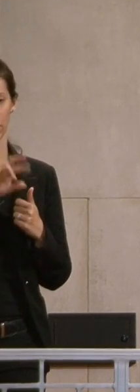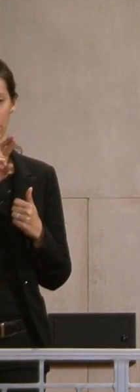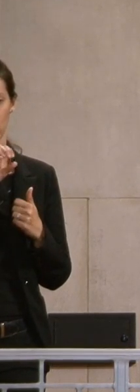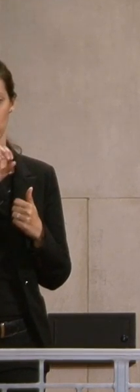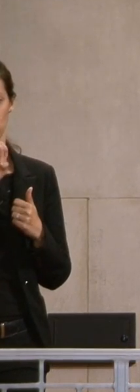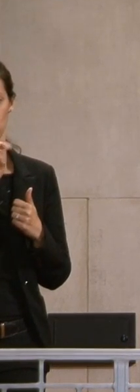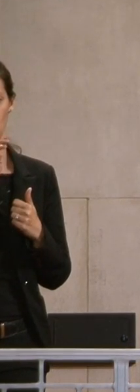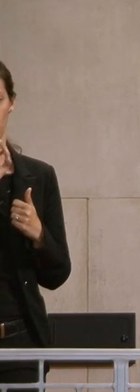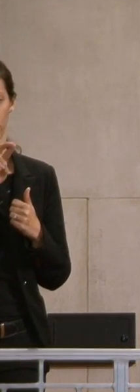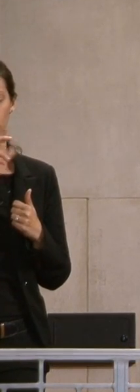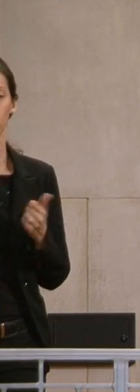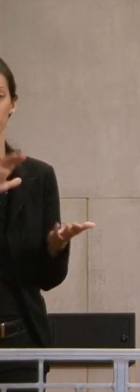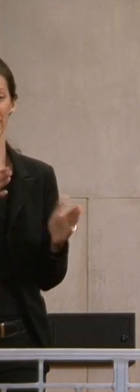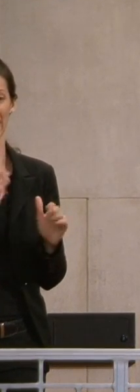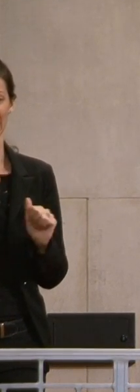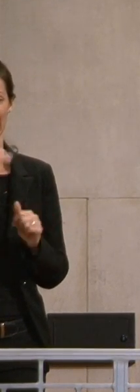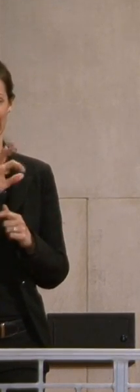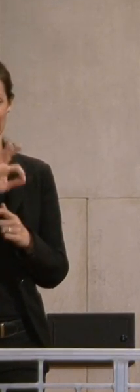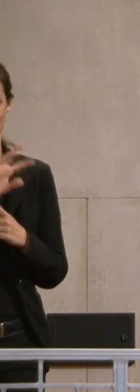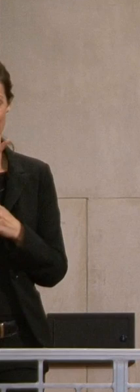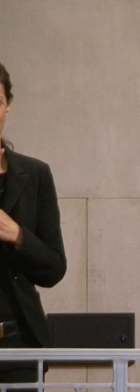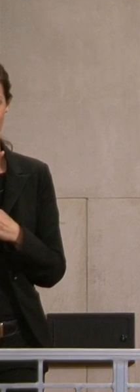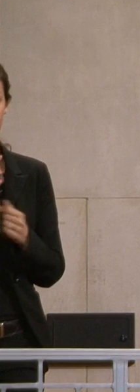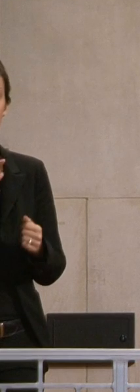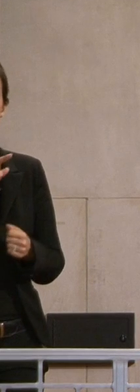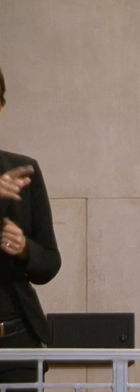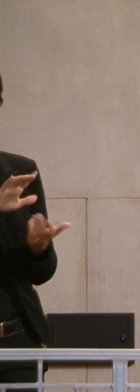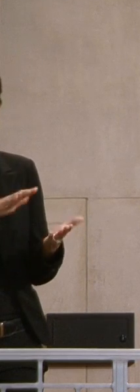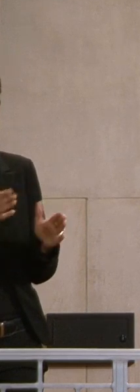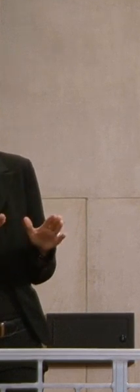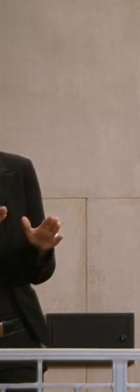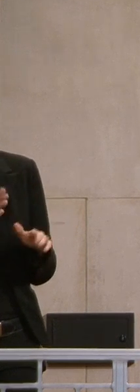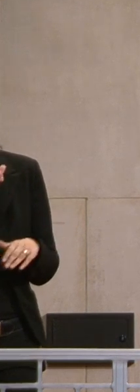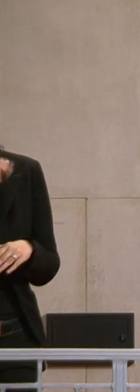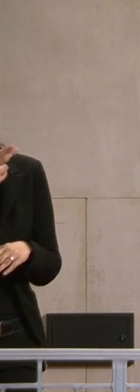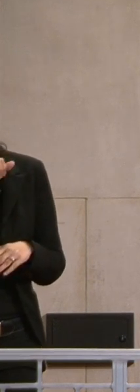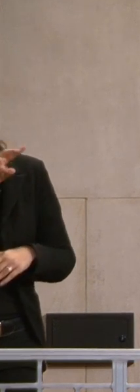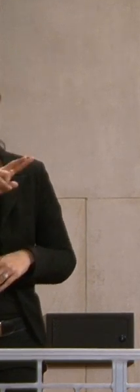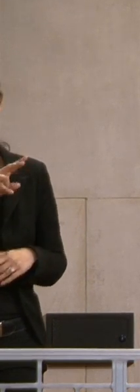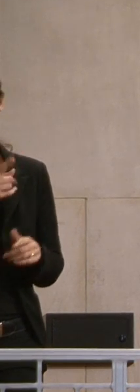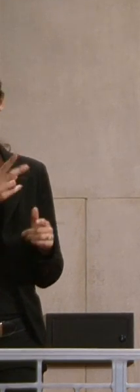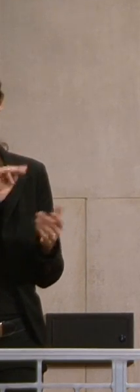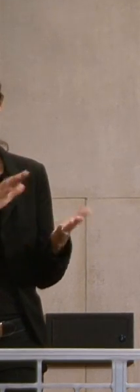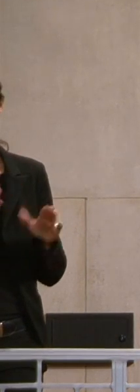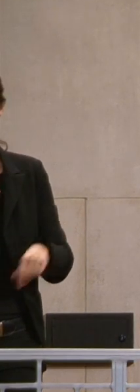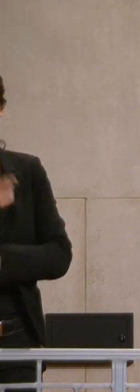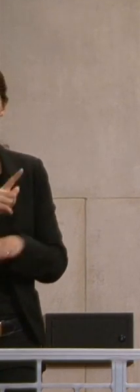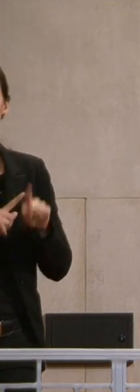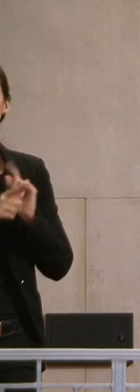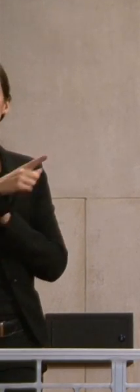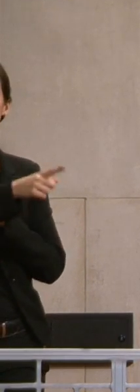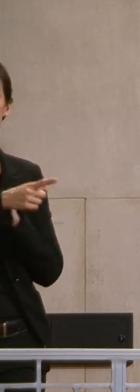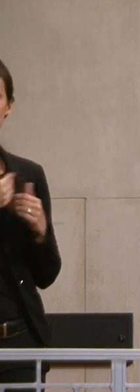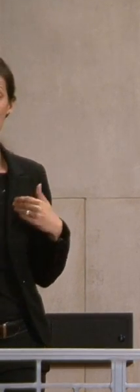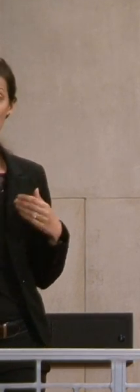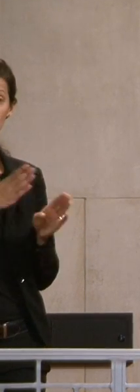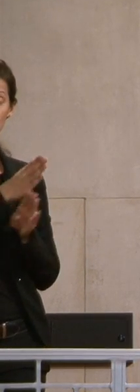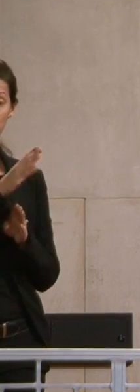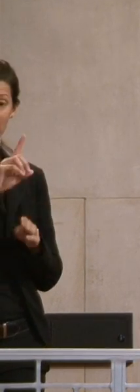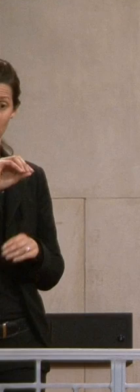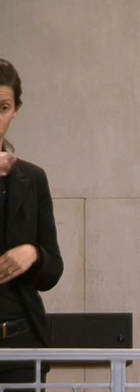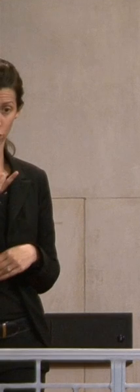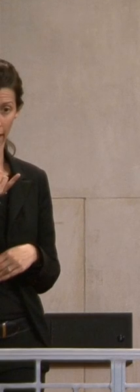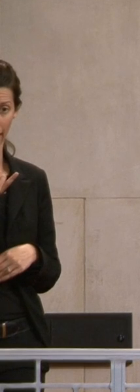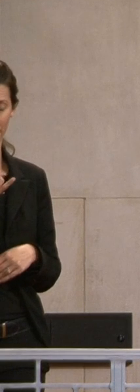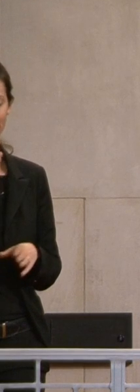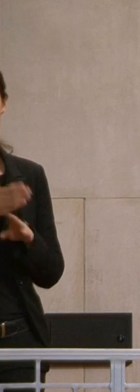1997. After receiving his HIV diagnosis, Jerry completed law school and began a career at the Department of Justice. After